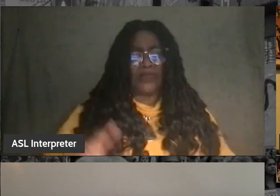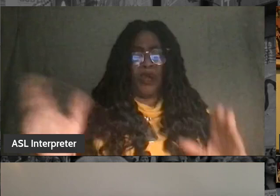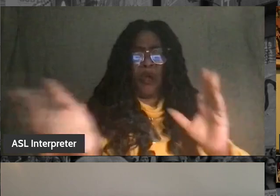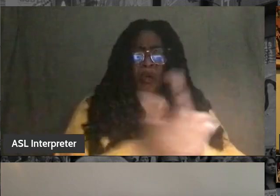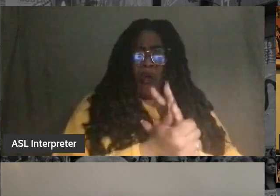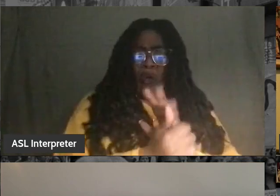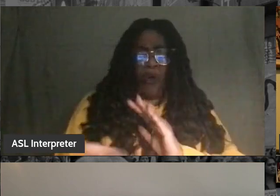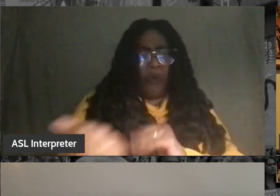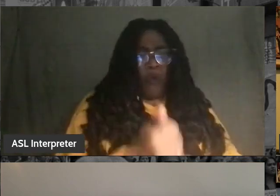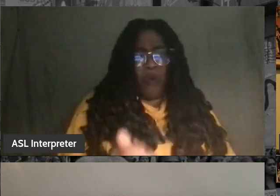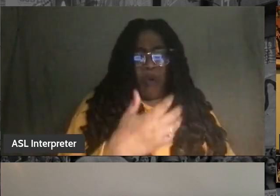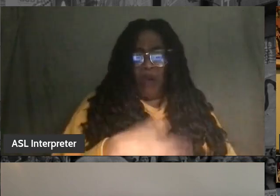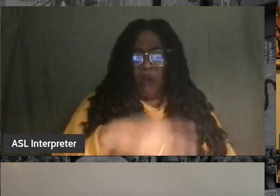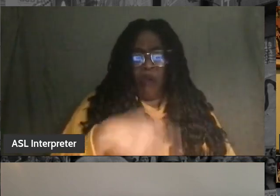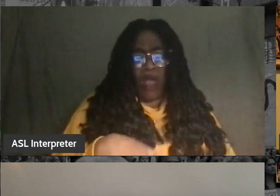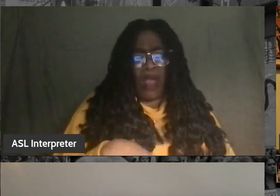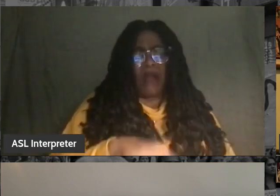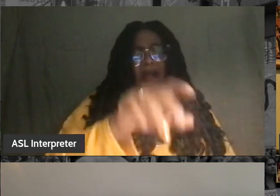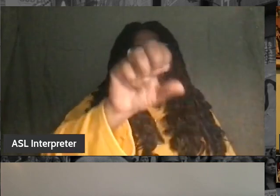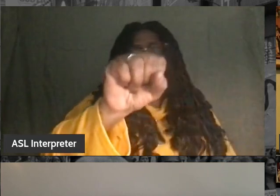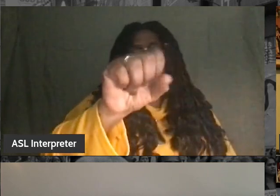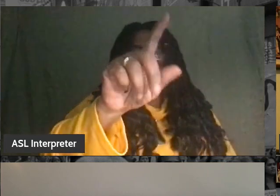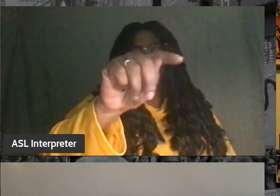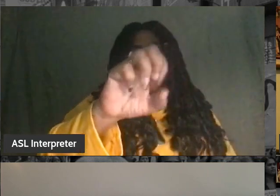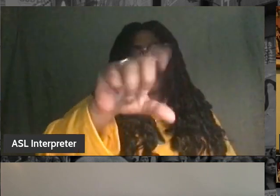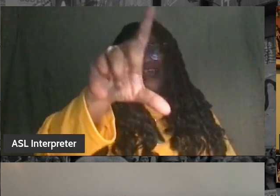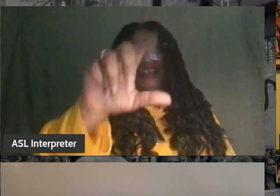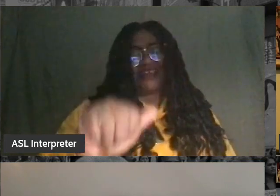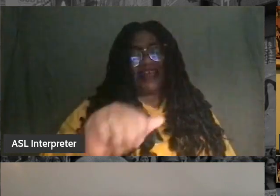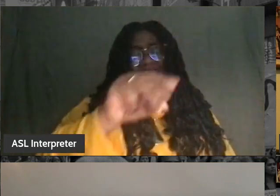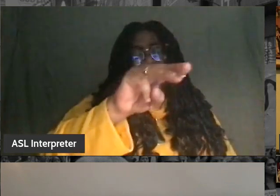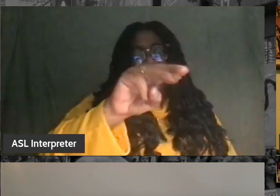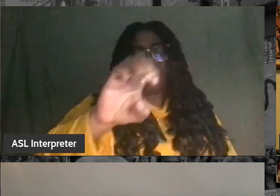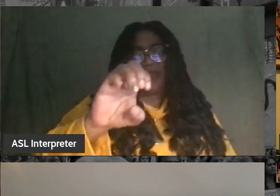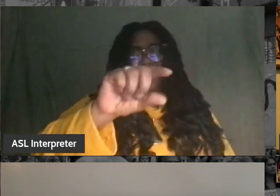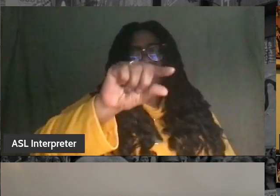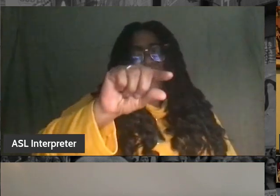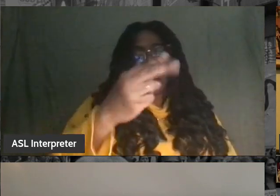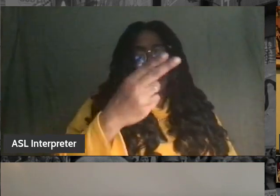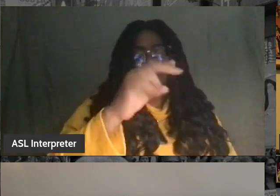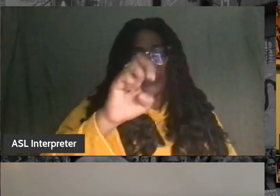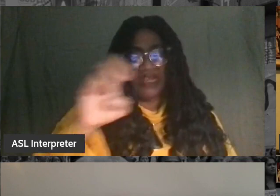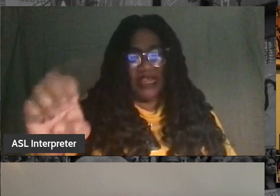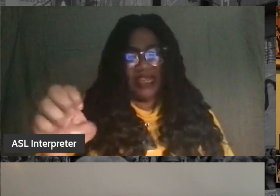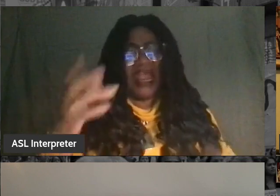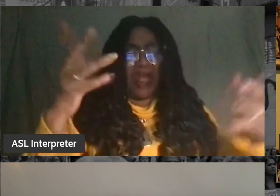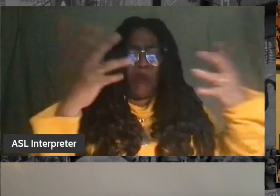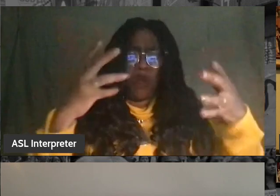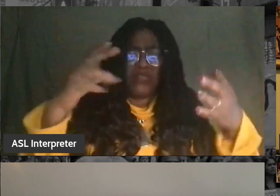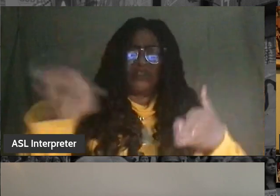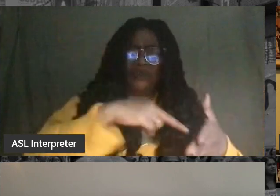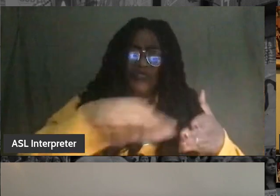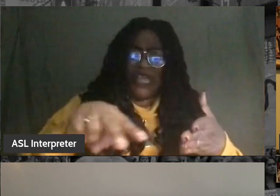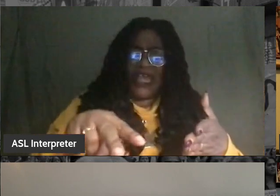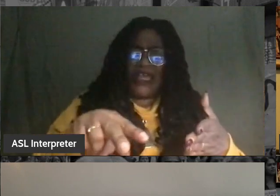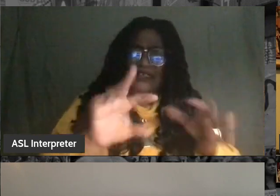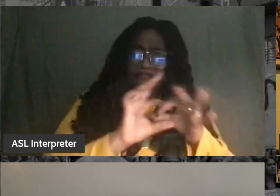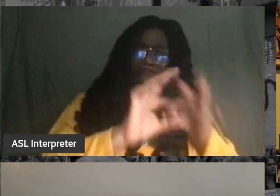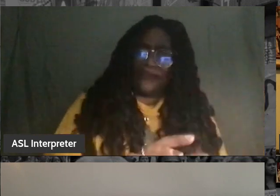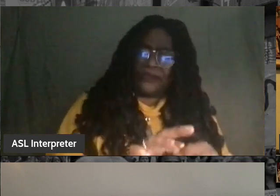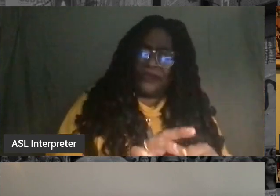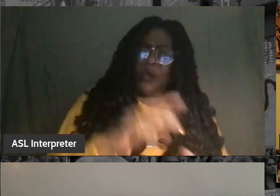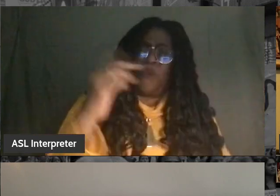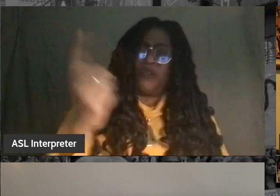writer Stella McGee, who is working on the biopic I Want to Dance with Somebody about the life of the late Whitney Houston, as well